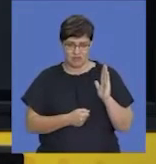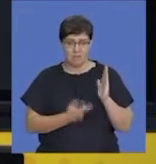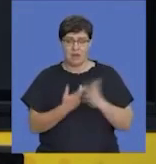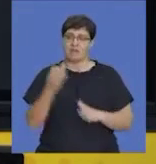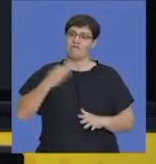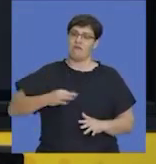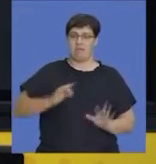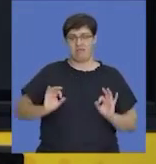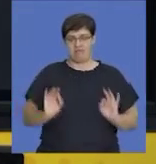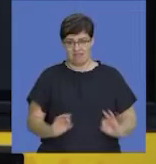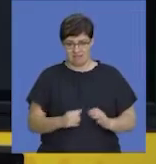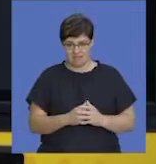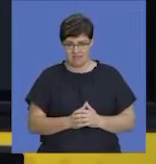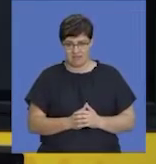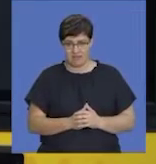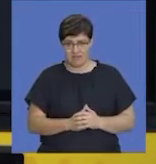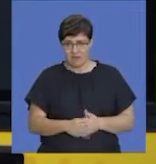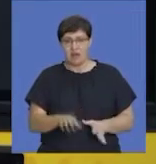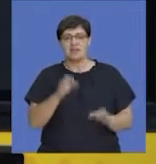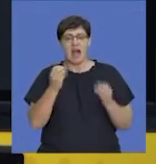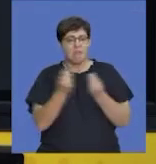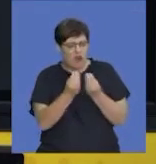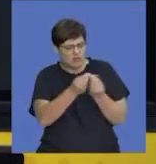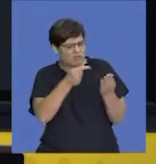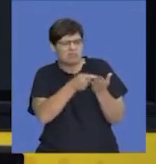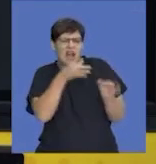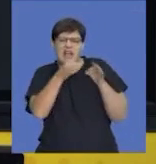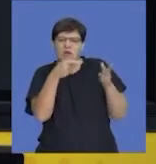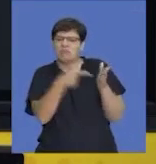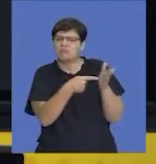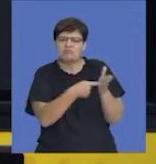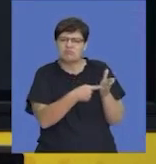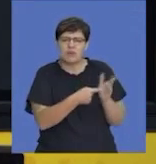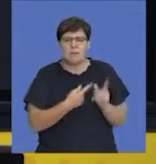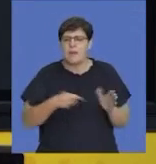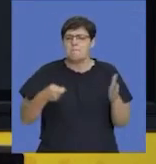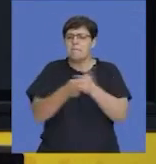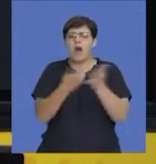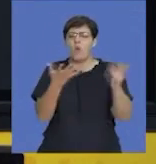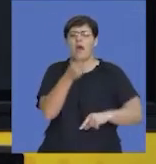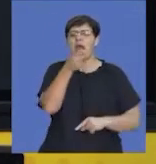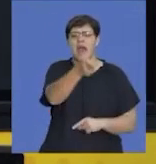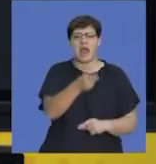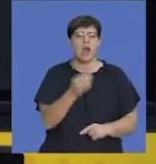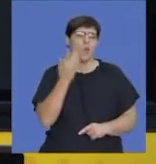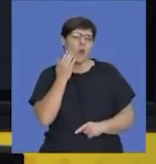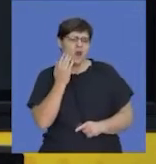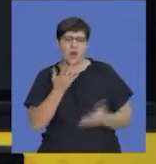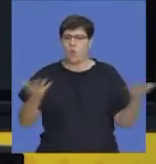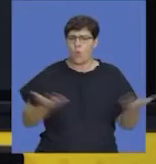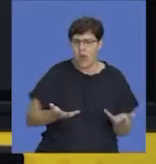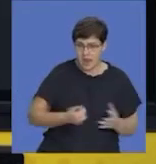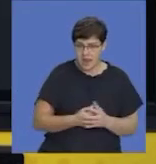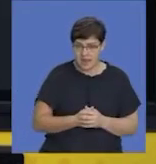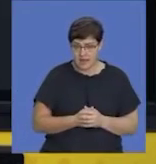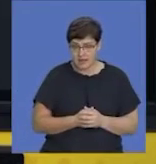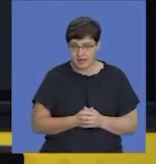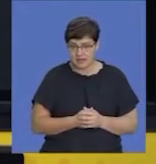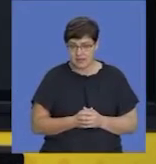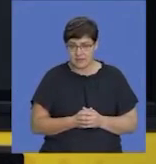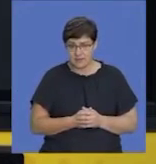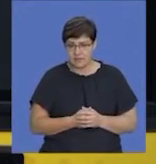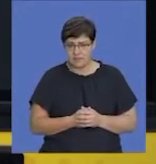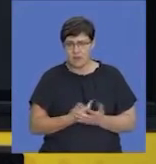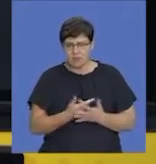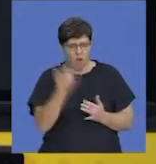writing. So you need to describe the product. You need to describe where you bought it, how you bought it, when you bought it. You need to describe what